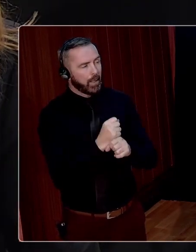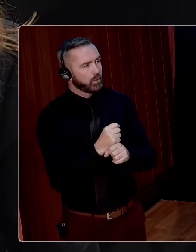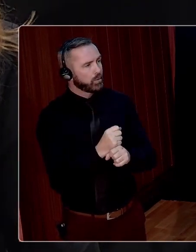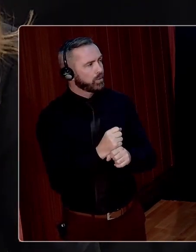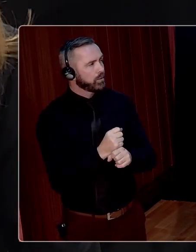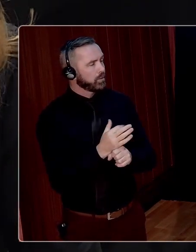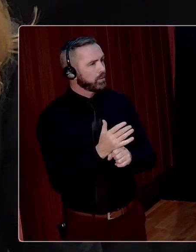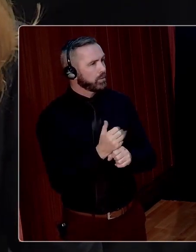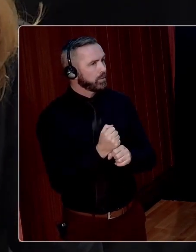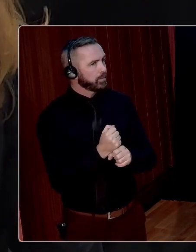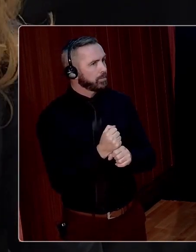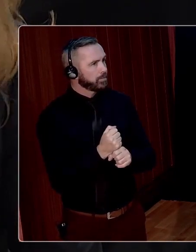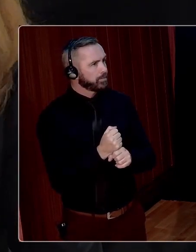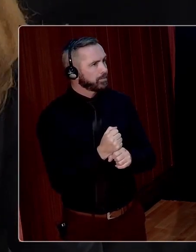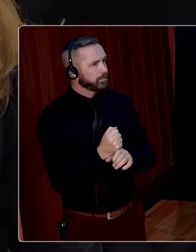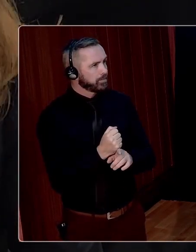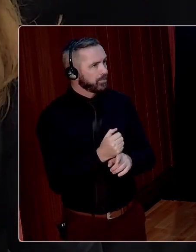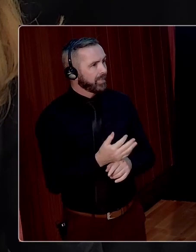the